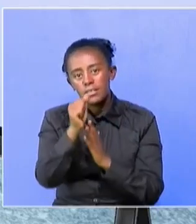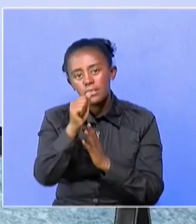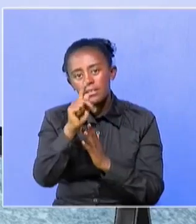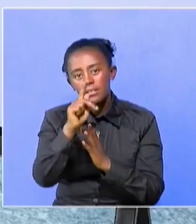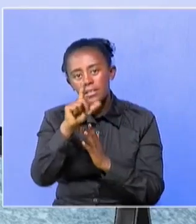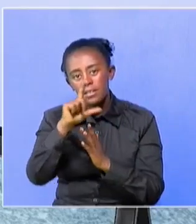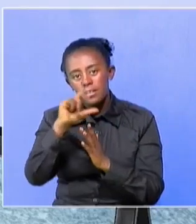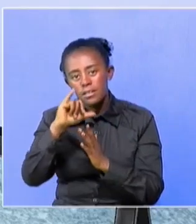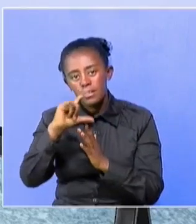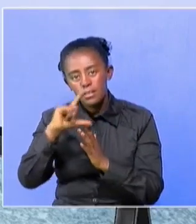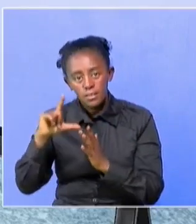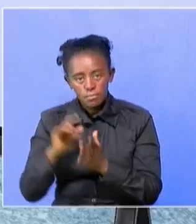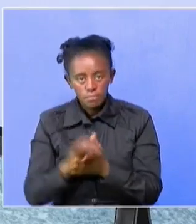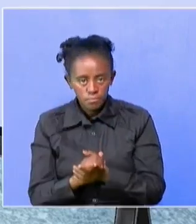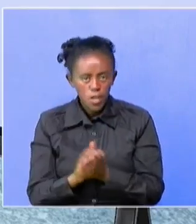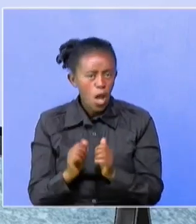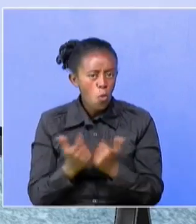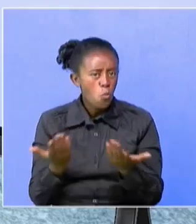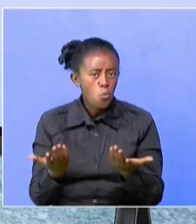How?